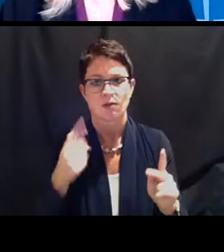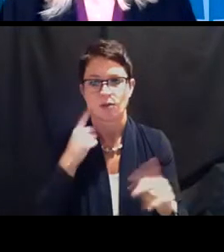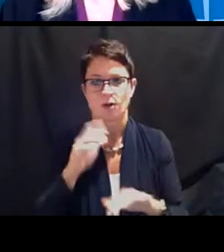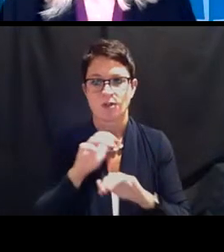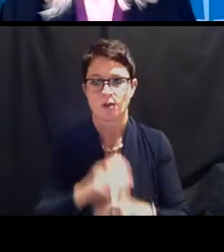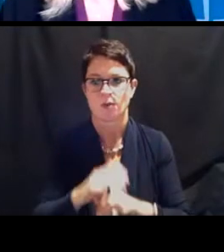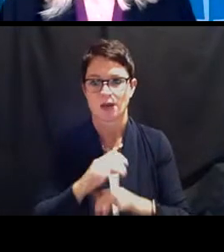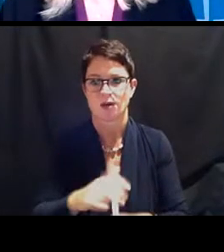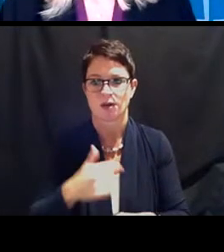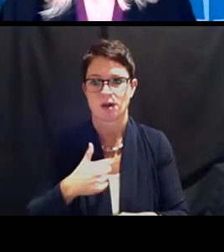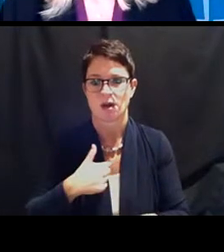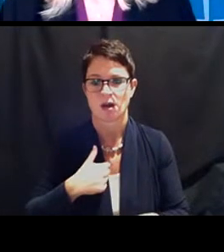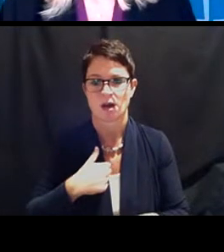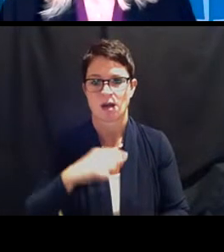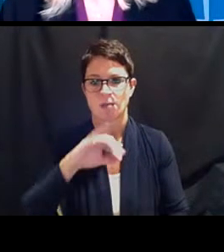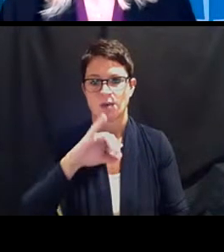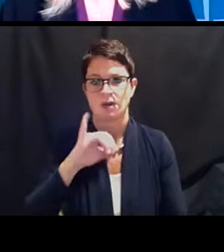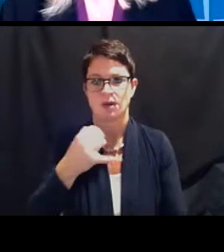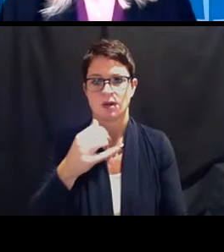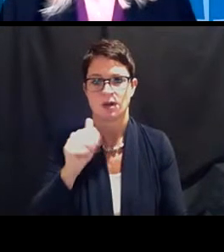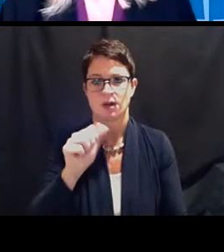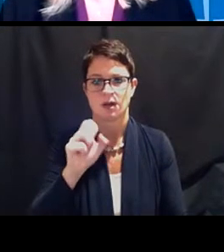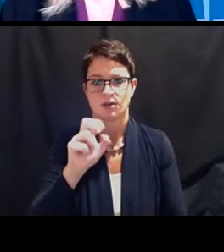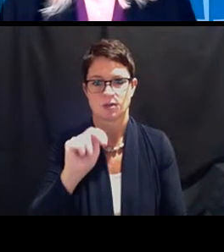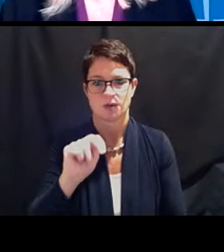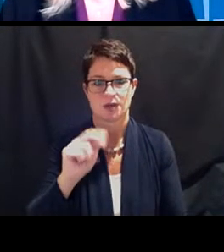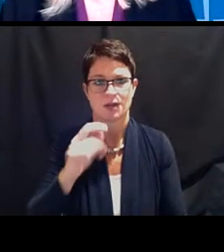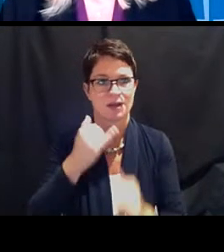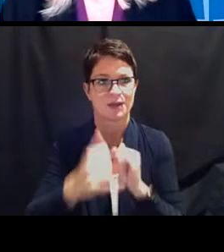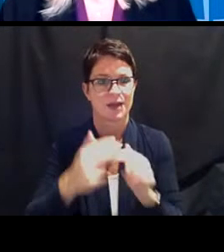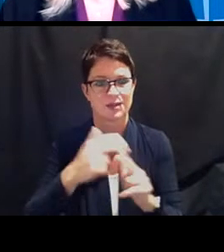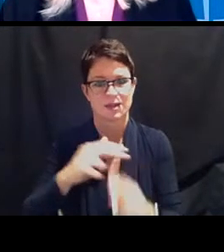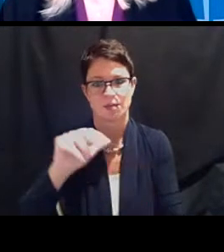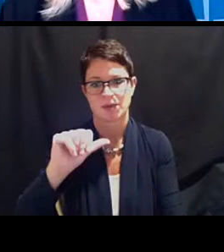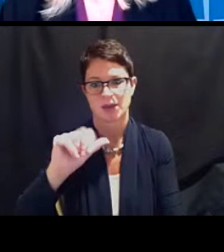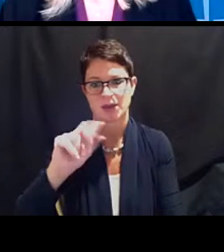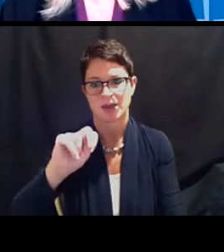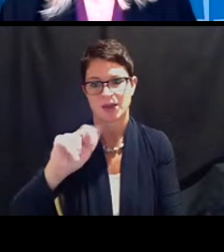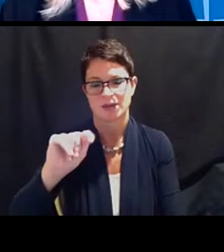spelled Jason. Last name